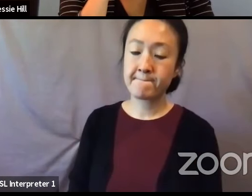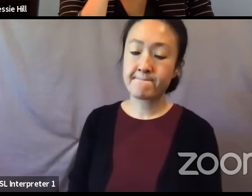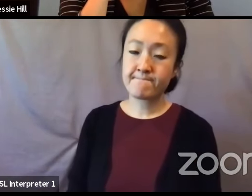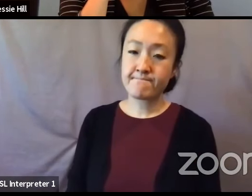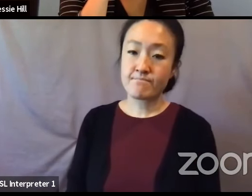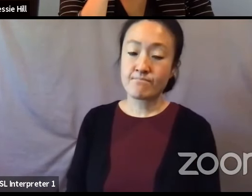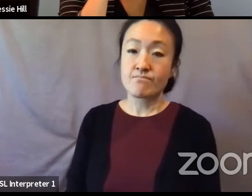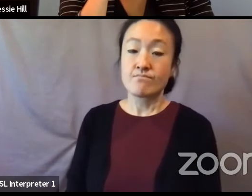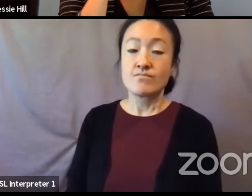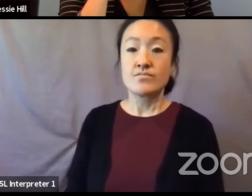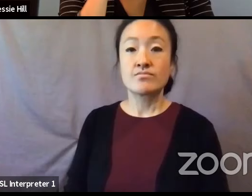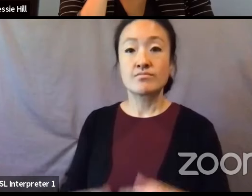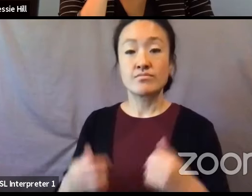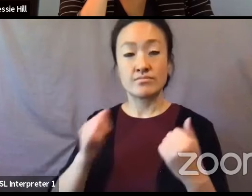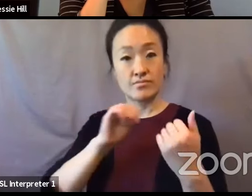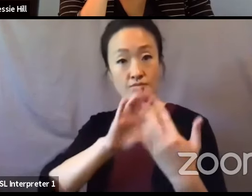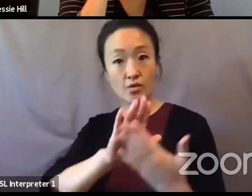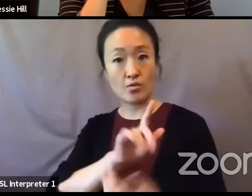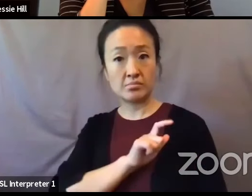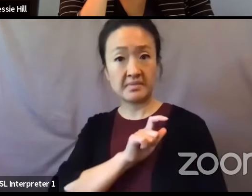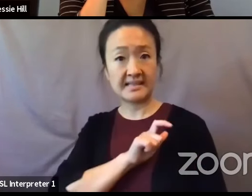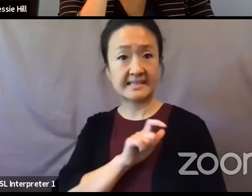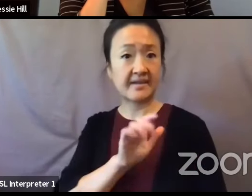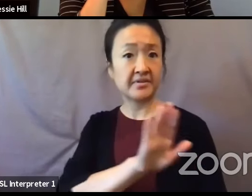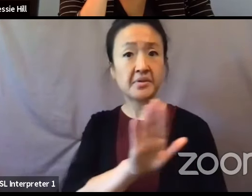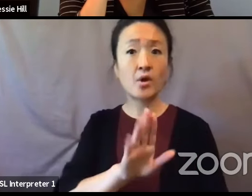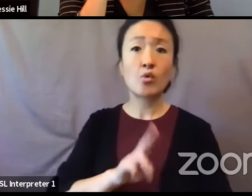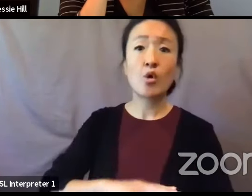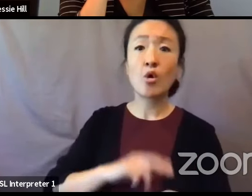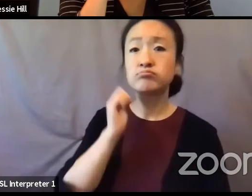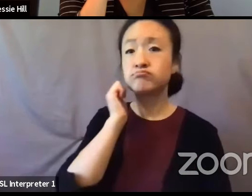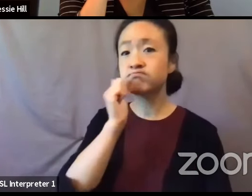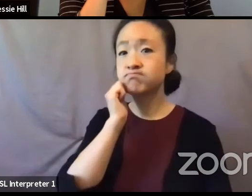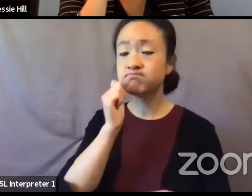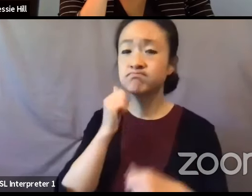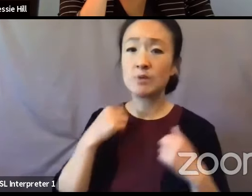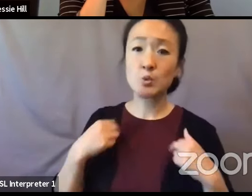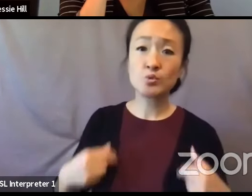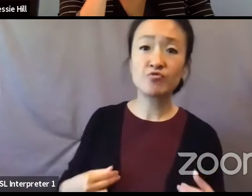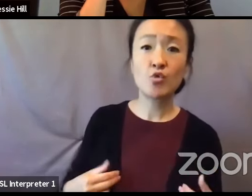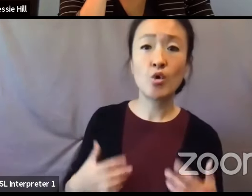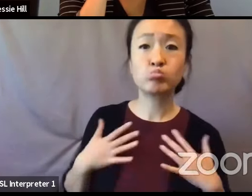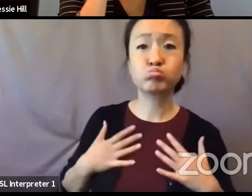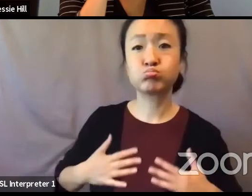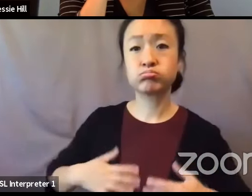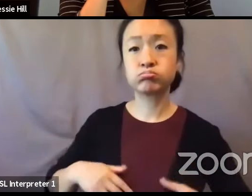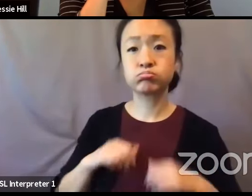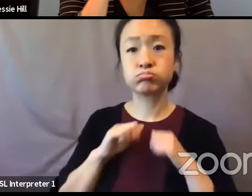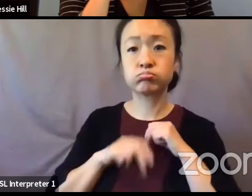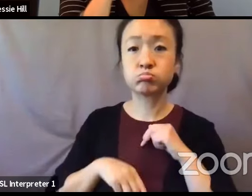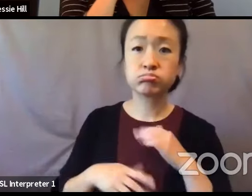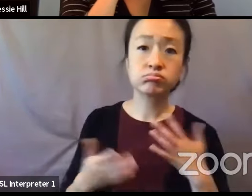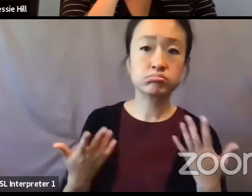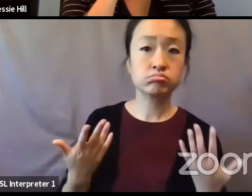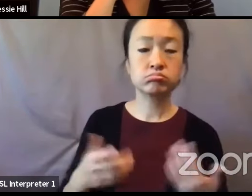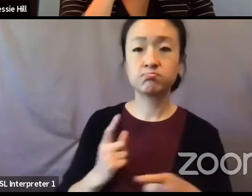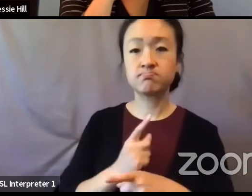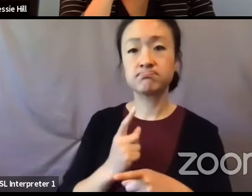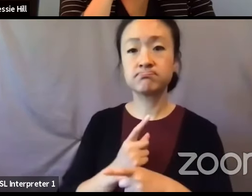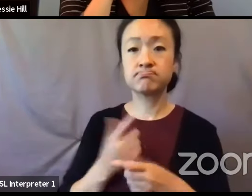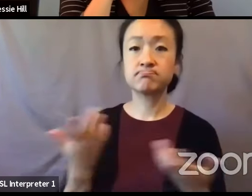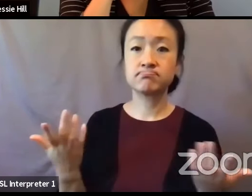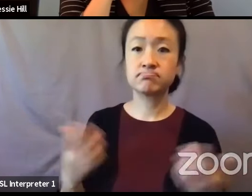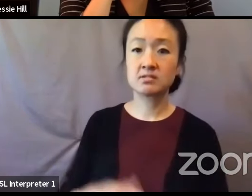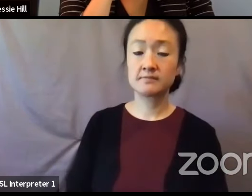police officers in their normal, day-to-day uniforms, standing there with their hands